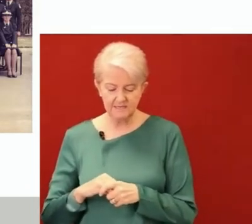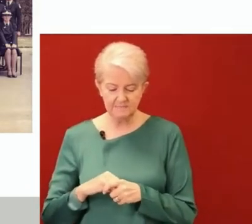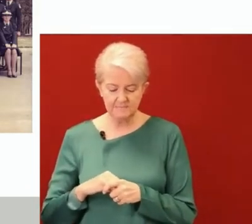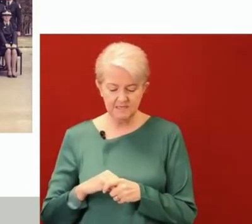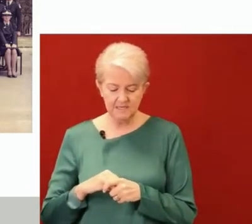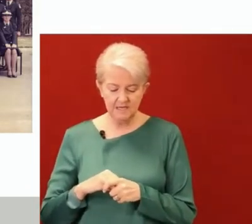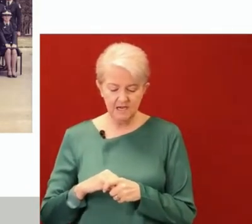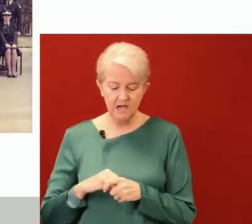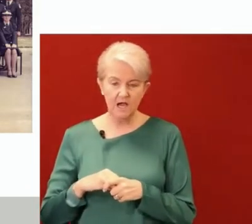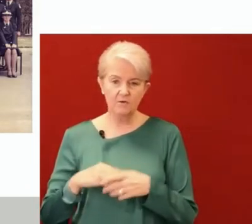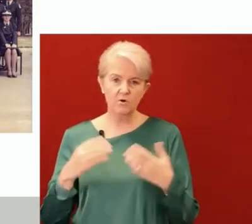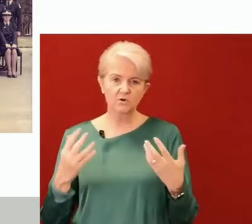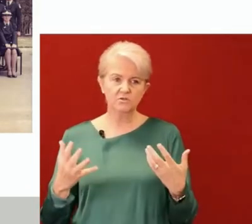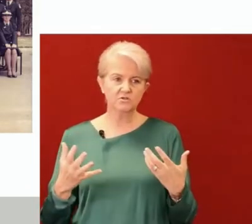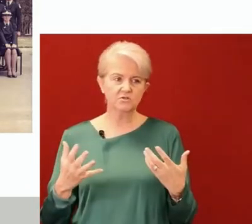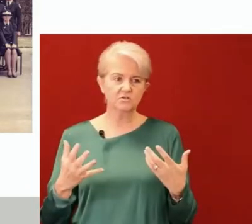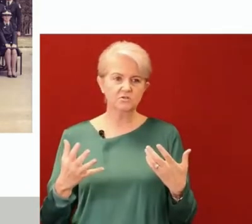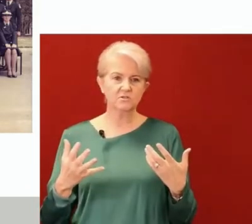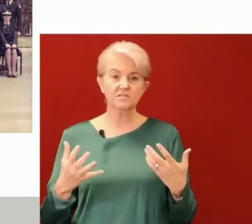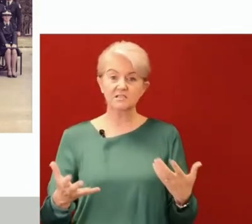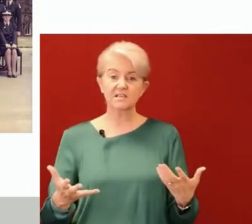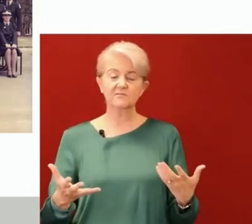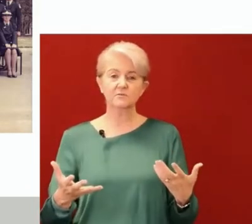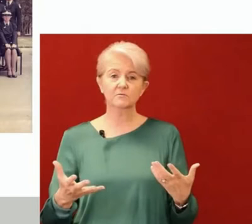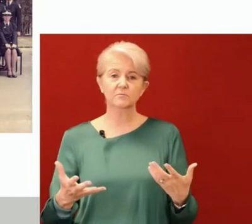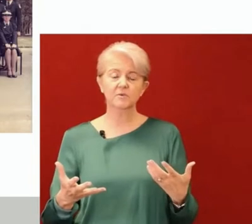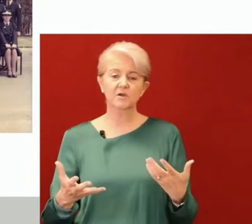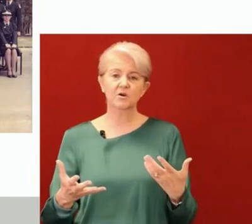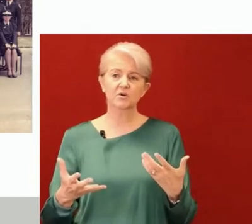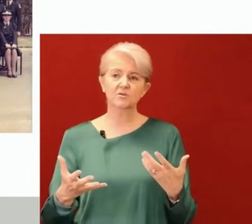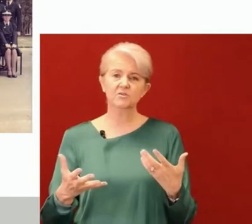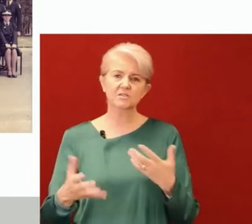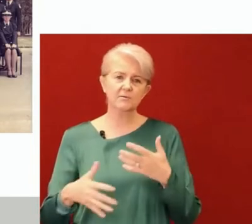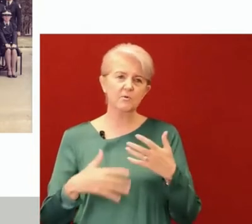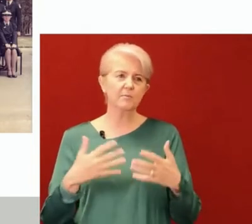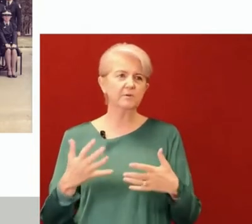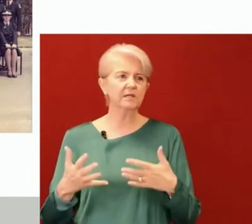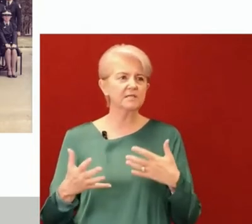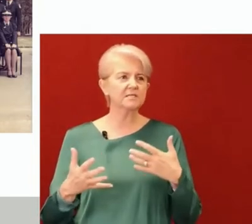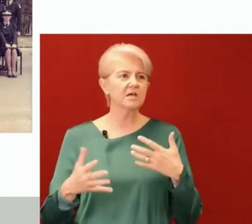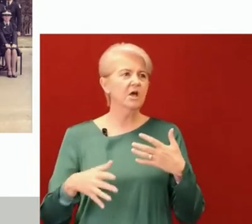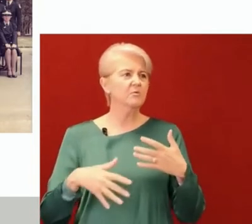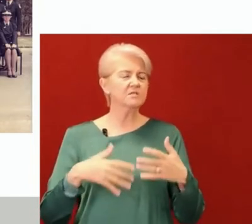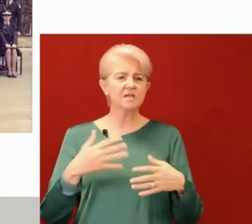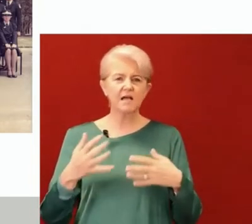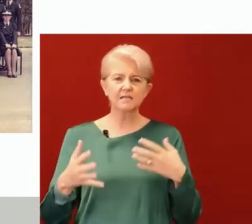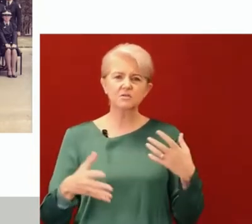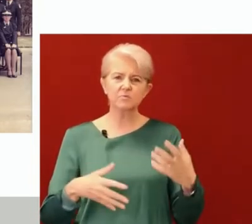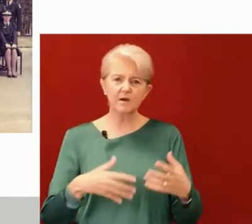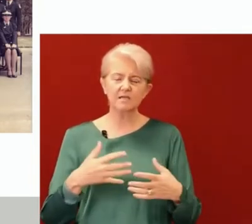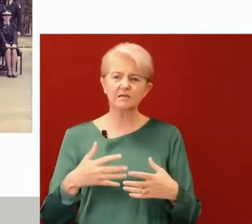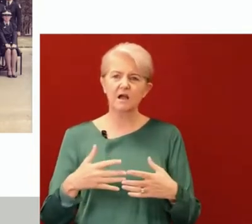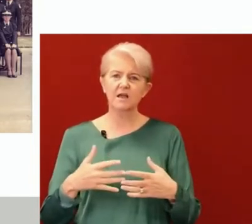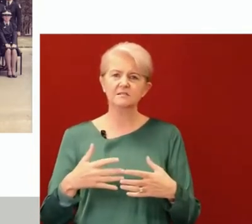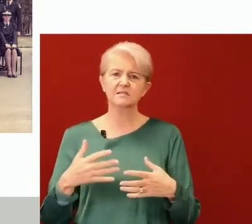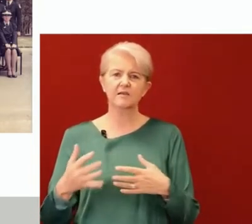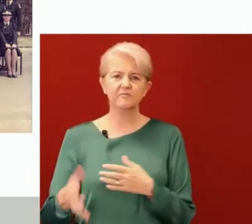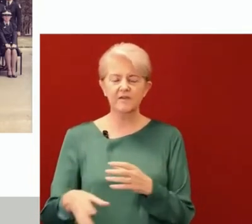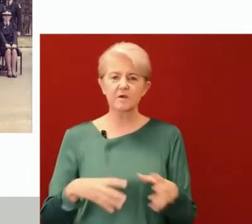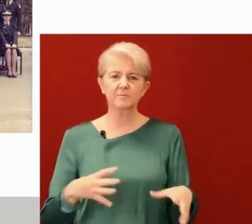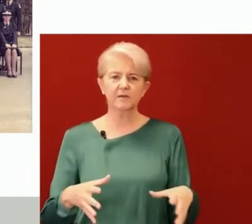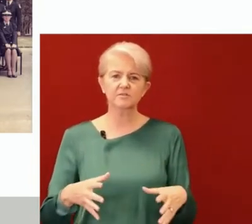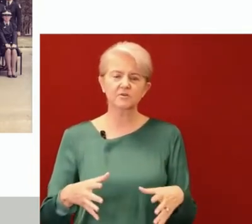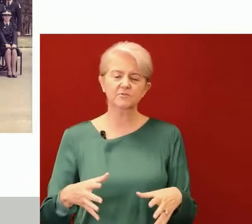1987, and I was successful, because the WA police were starting to recognise